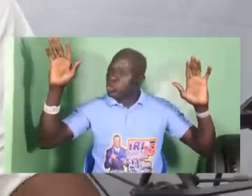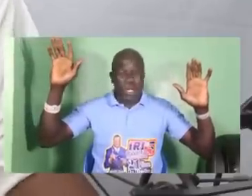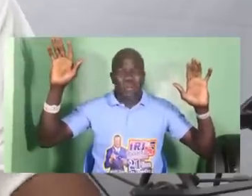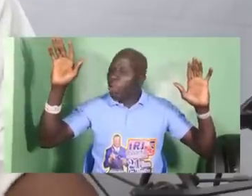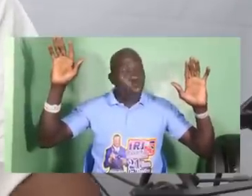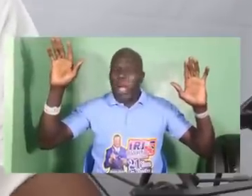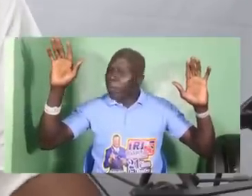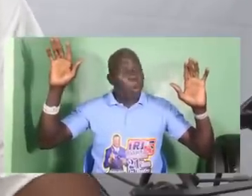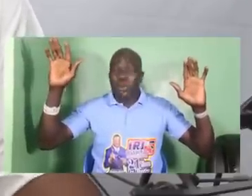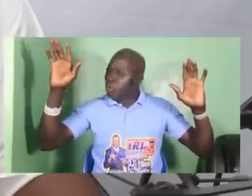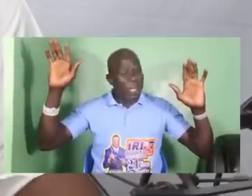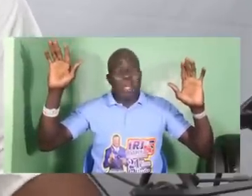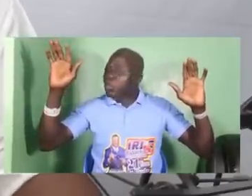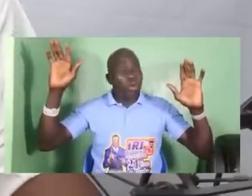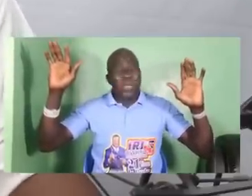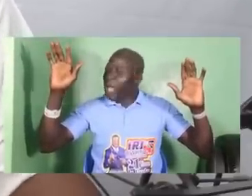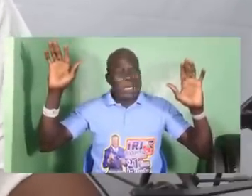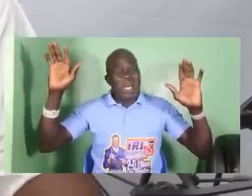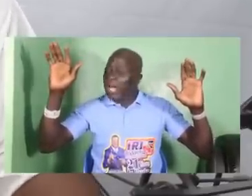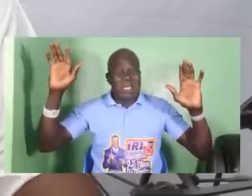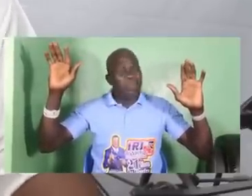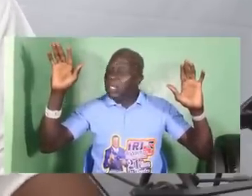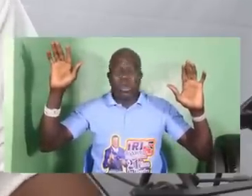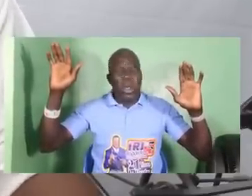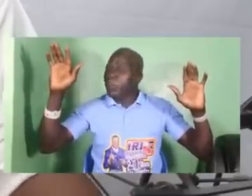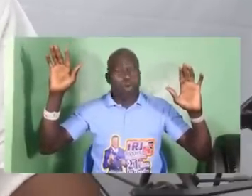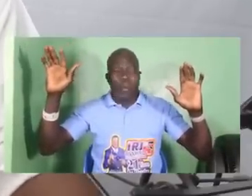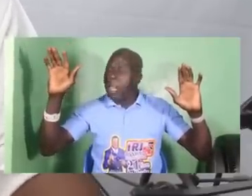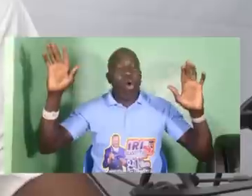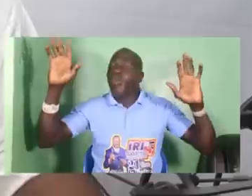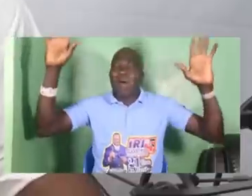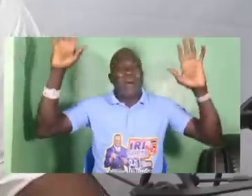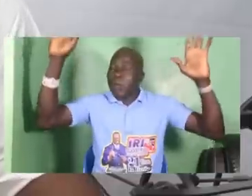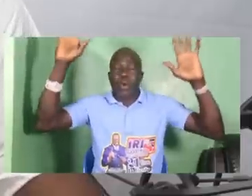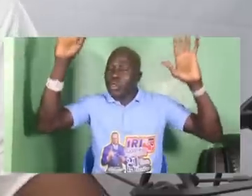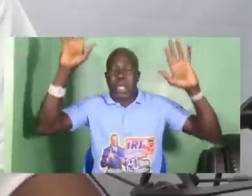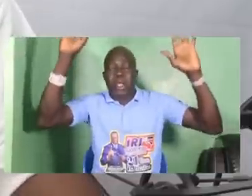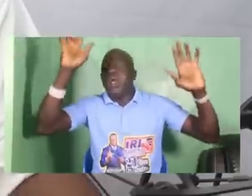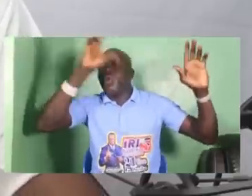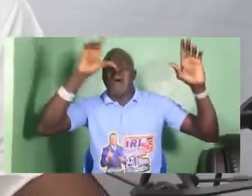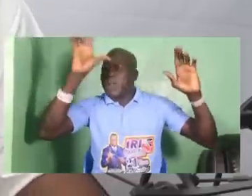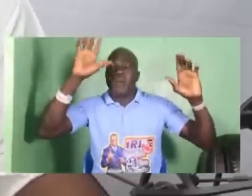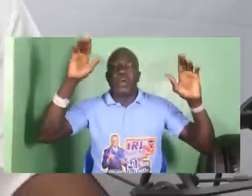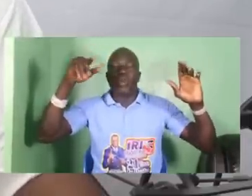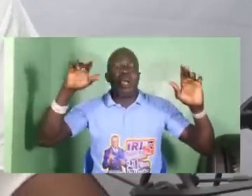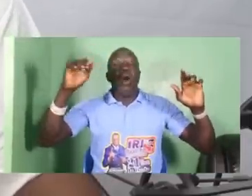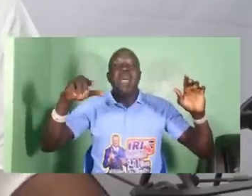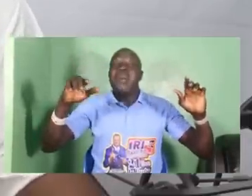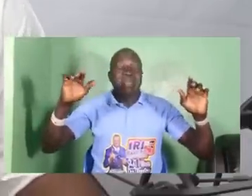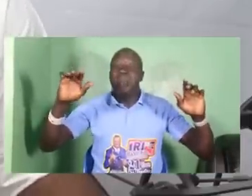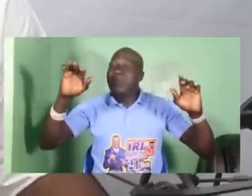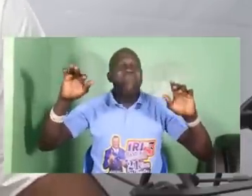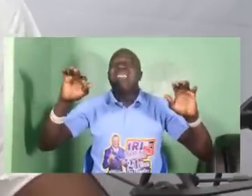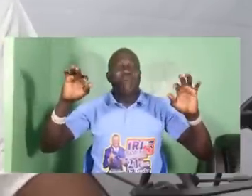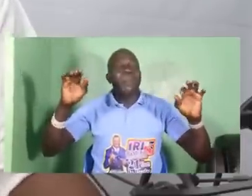Lord, lift me up. I can't rise alone. I can't rise alone. Father, lift me up. Father, lift me up. Father, lift me up. Father, lift me up. I